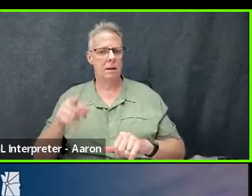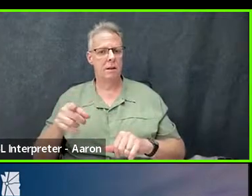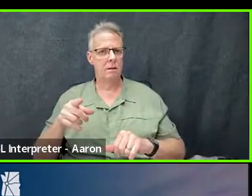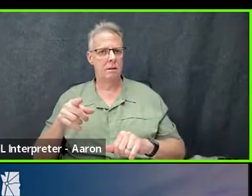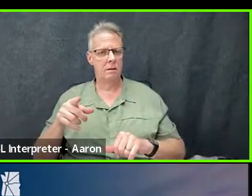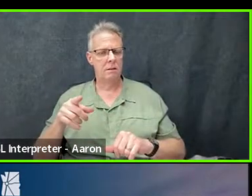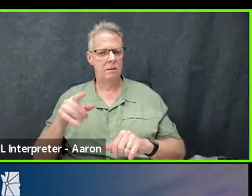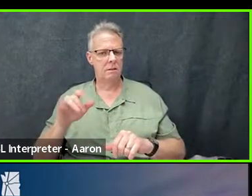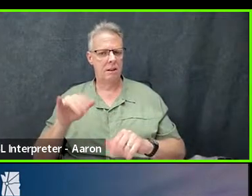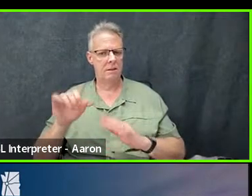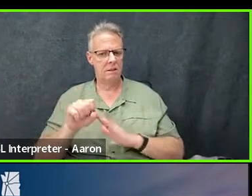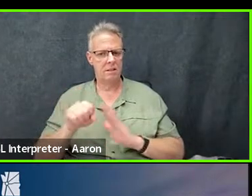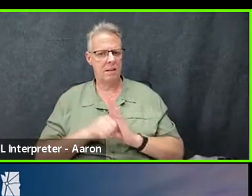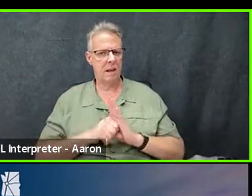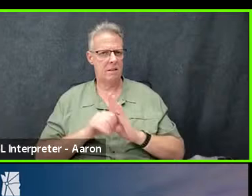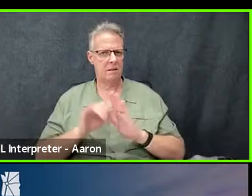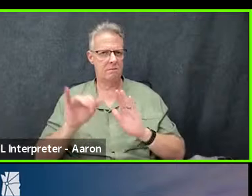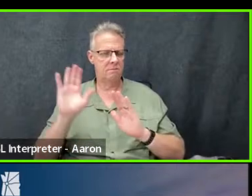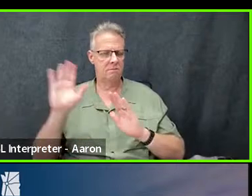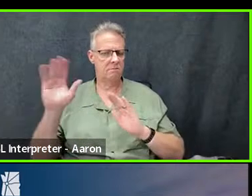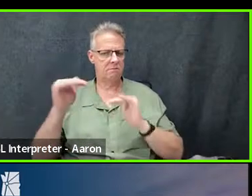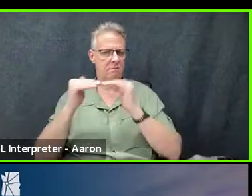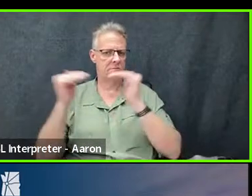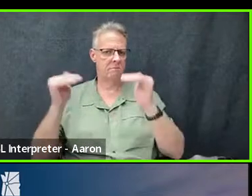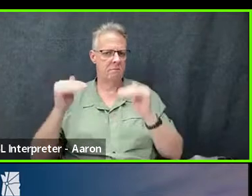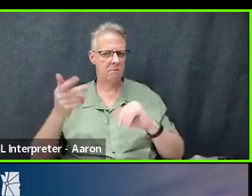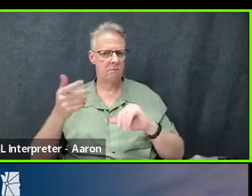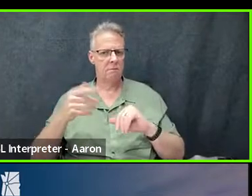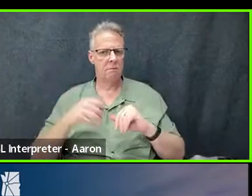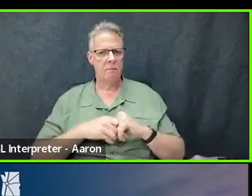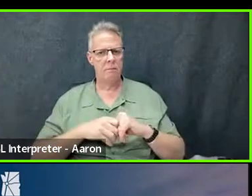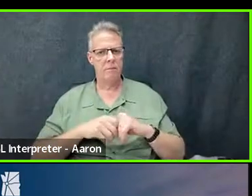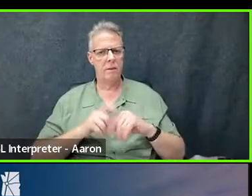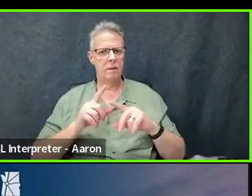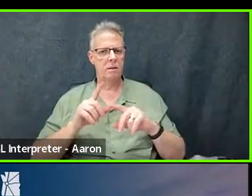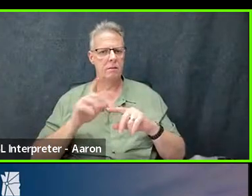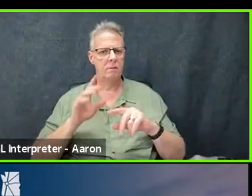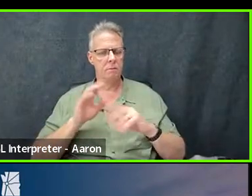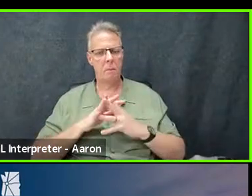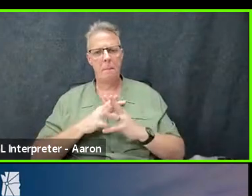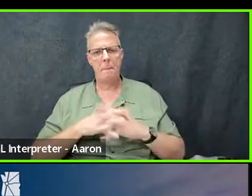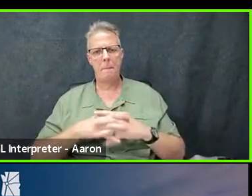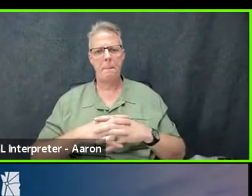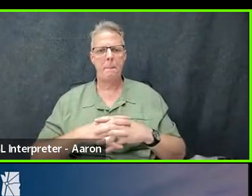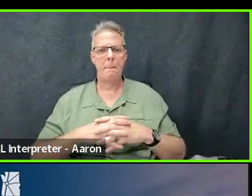the both states and cities, depending on the location too.